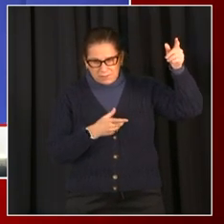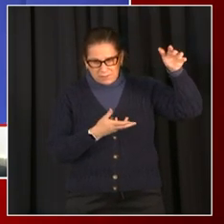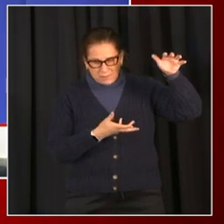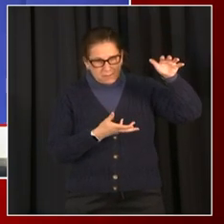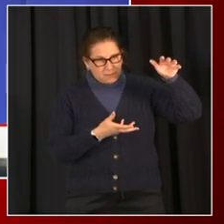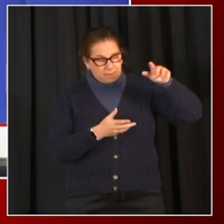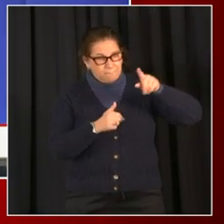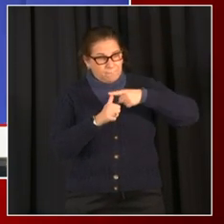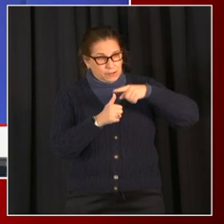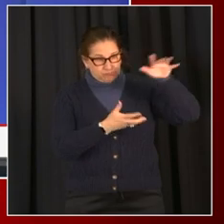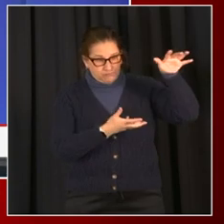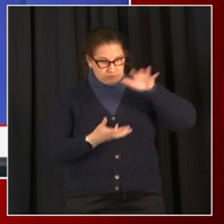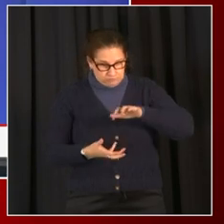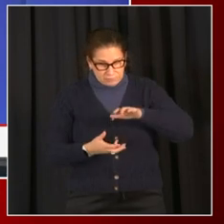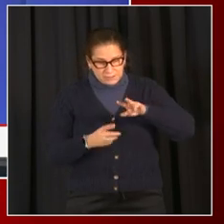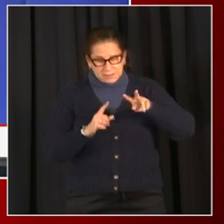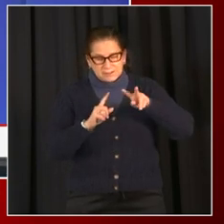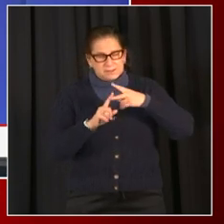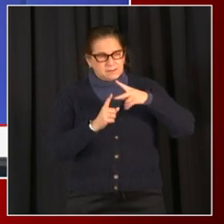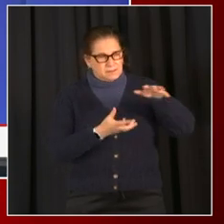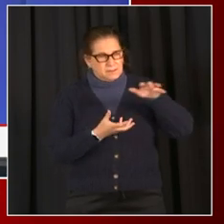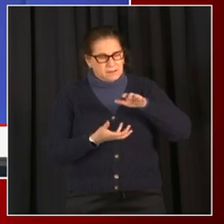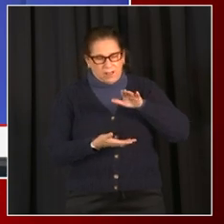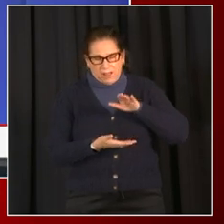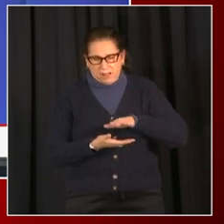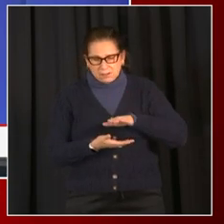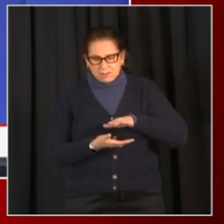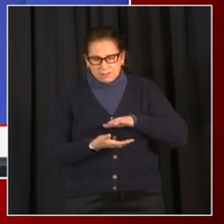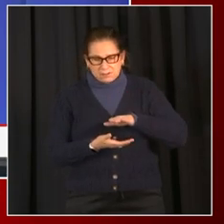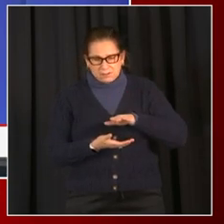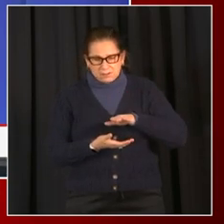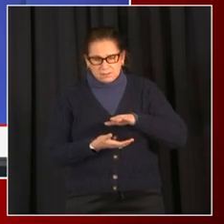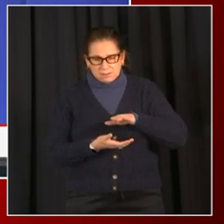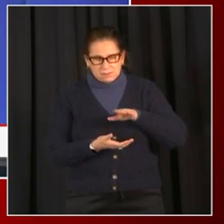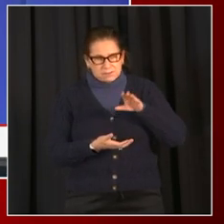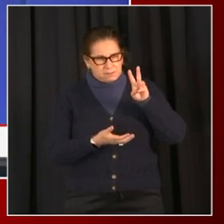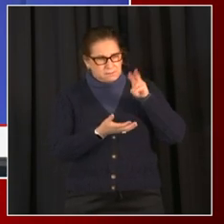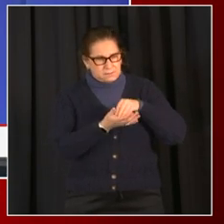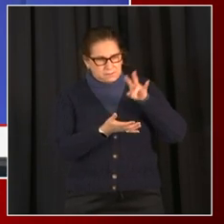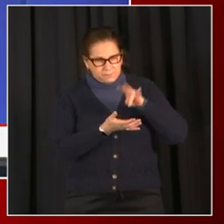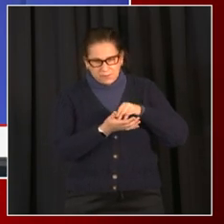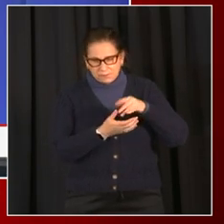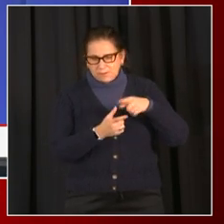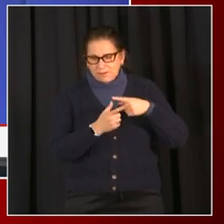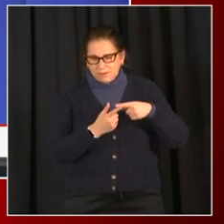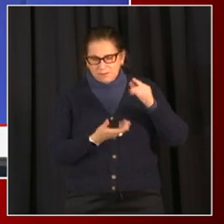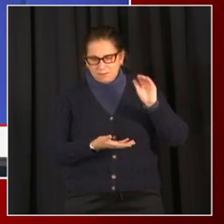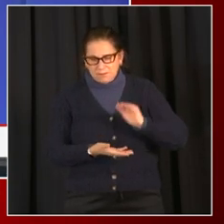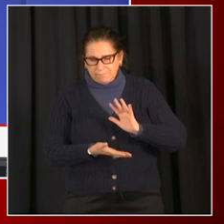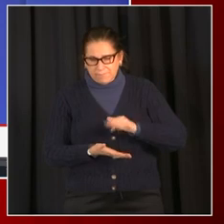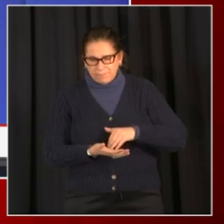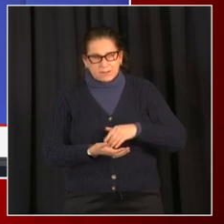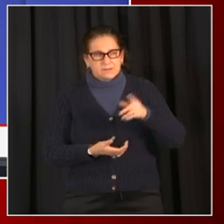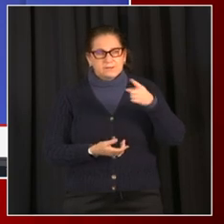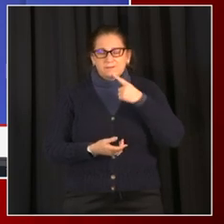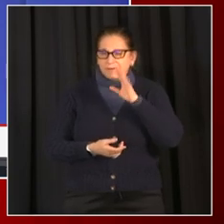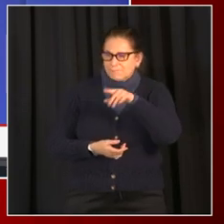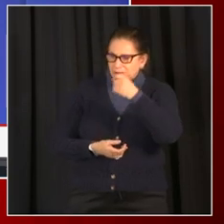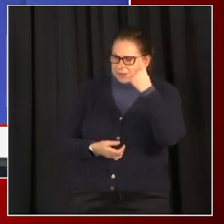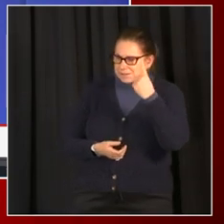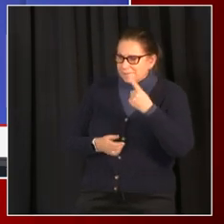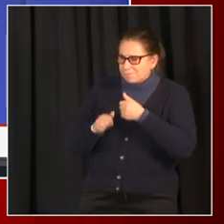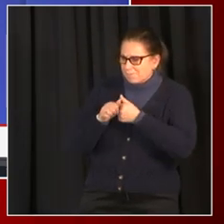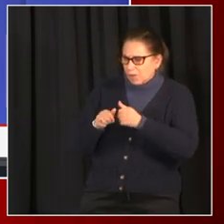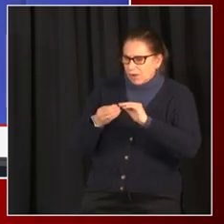is purely dependent on what our federal government allots to the district. I think, as well known now, the district is